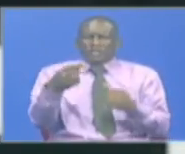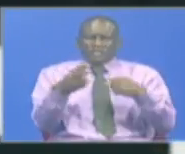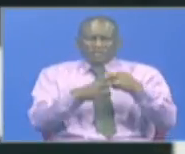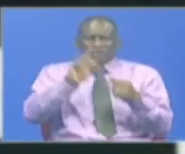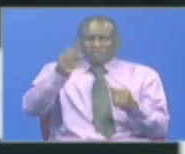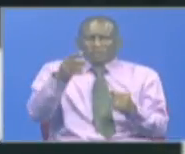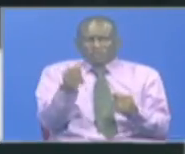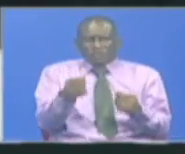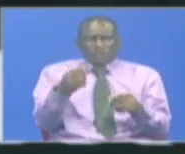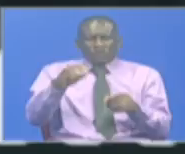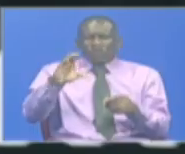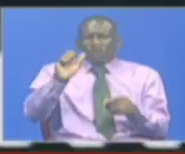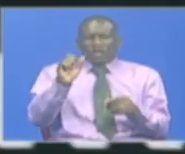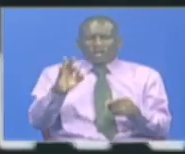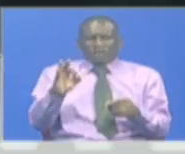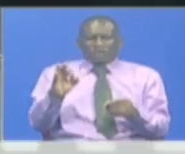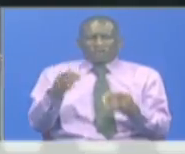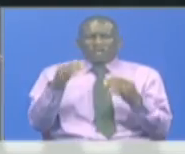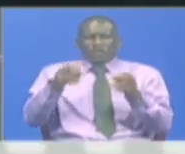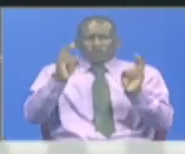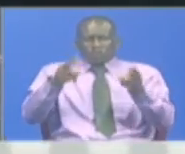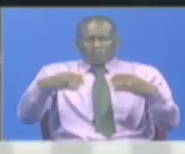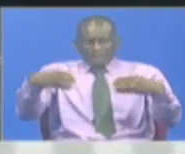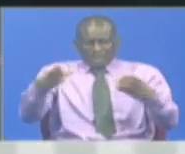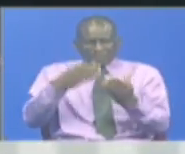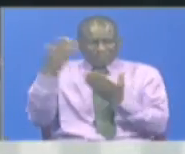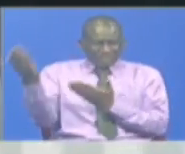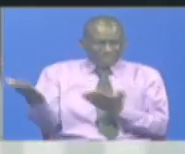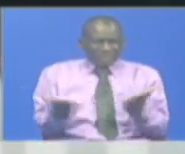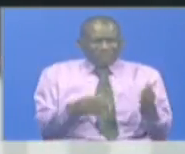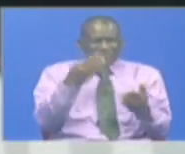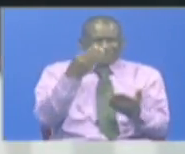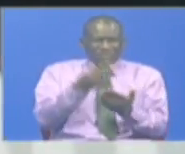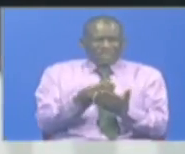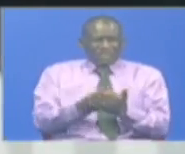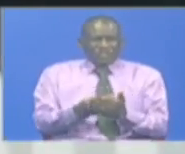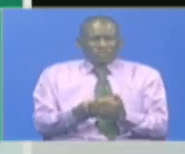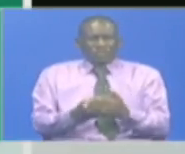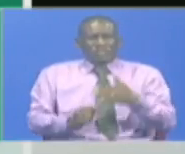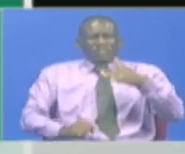CAF Confederation Cup. Usually, clubs received their financial